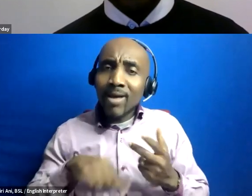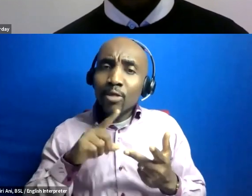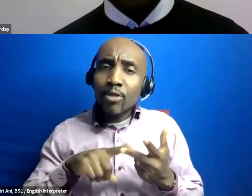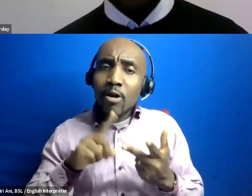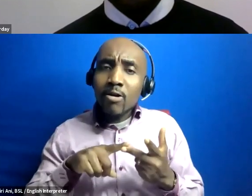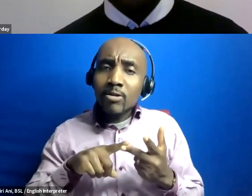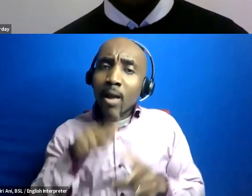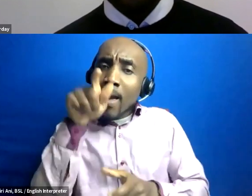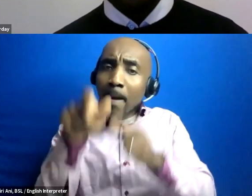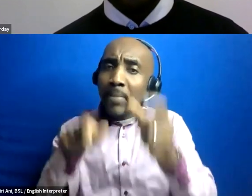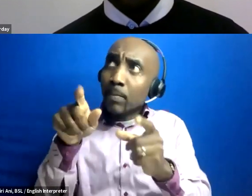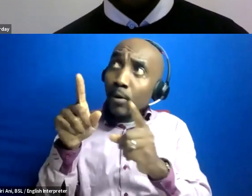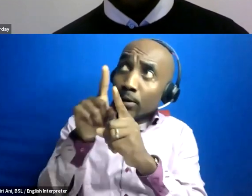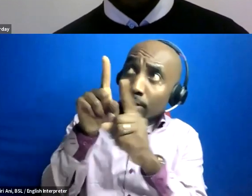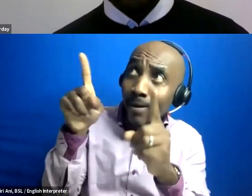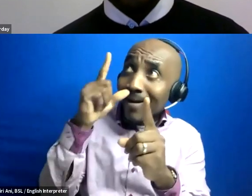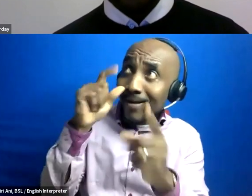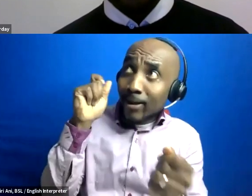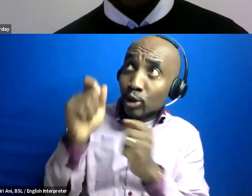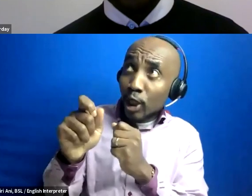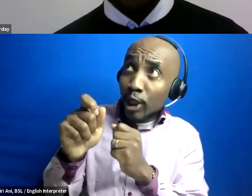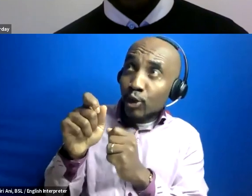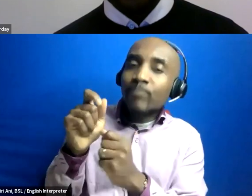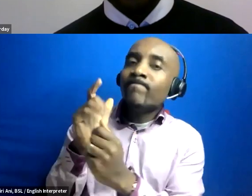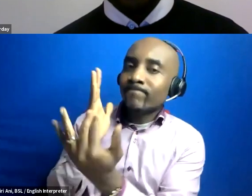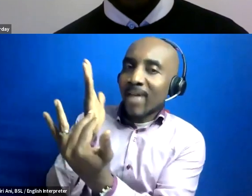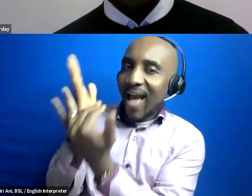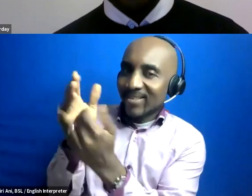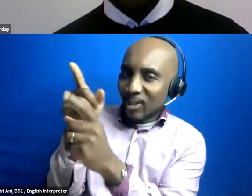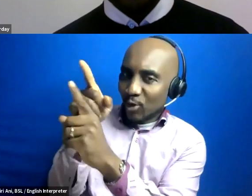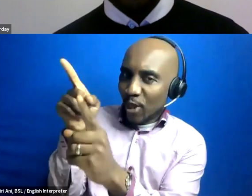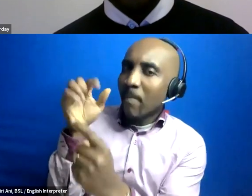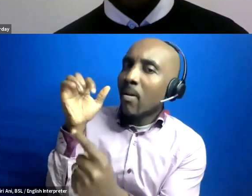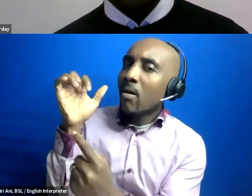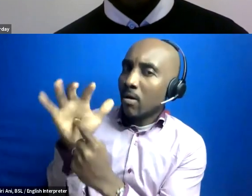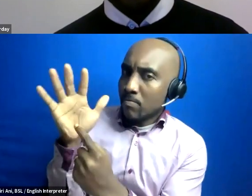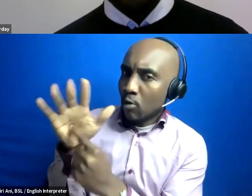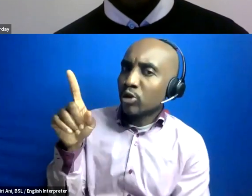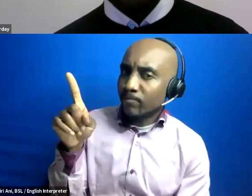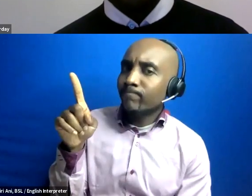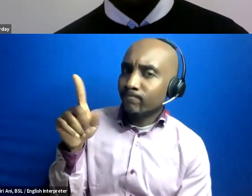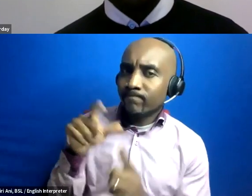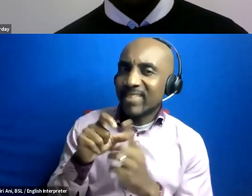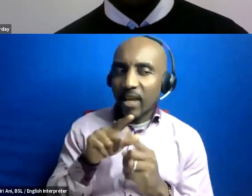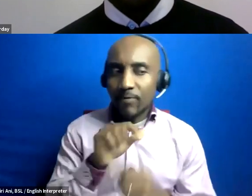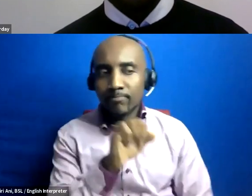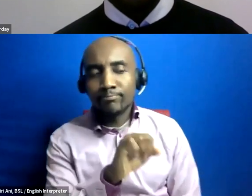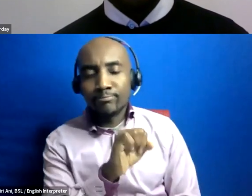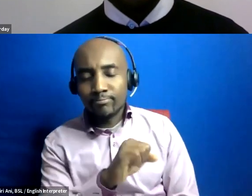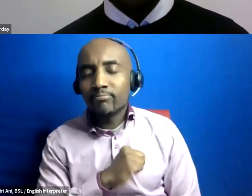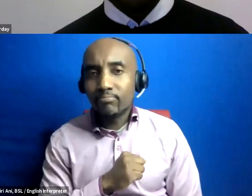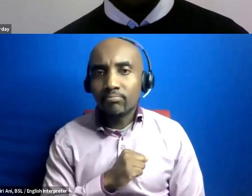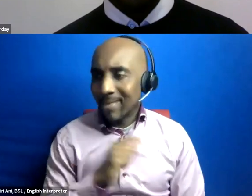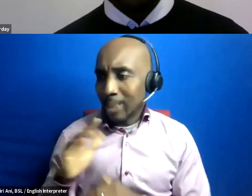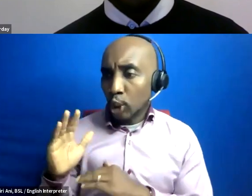make a change. Mm. Sometimes getting access to those people as a service user or as somebody